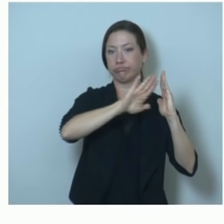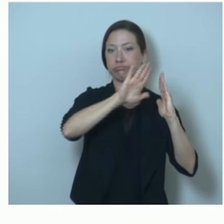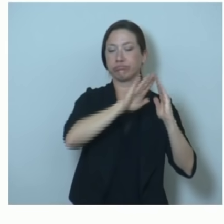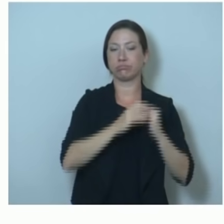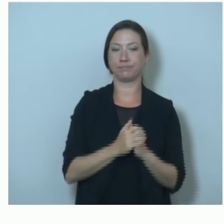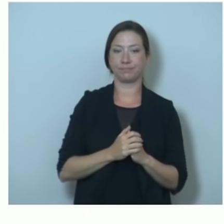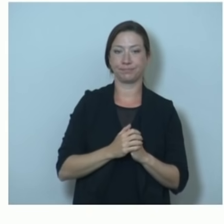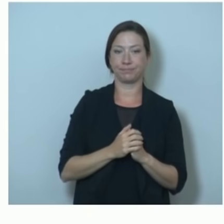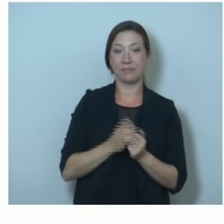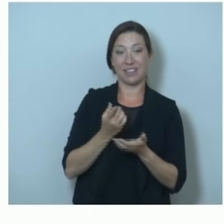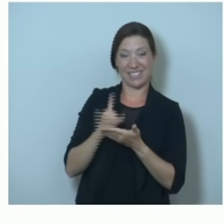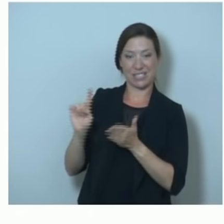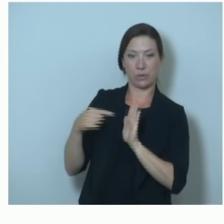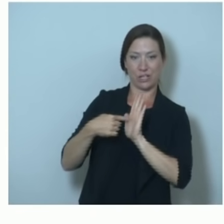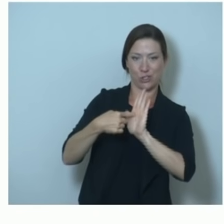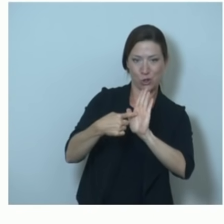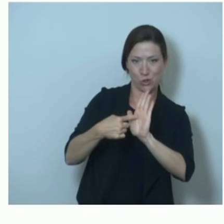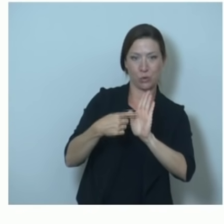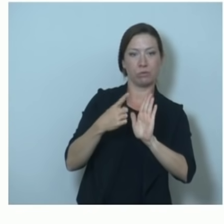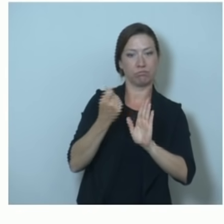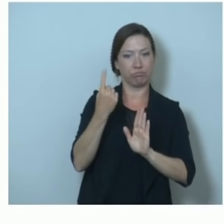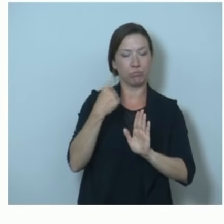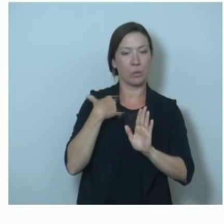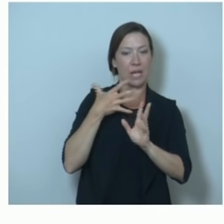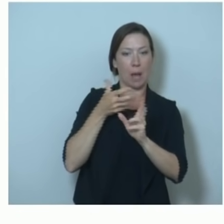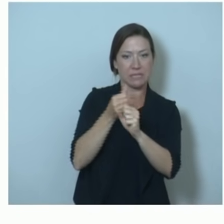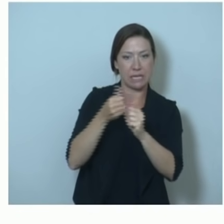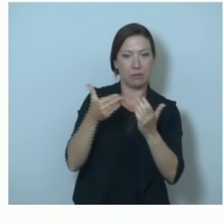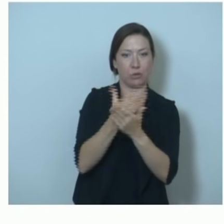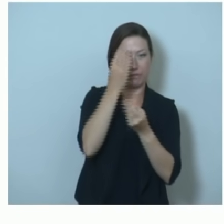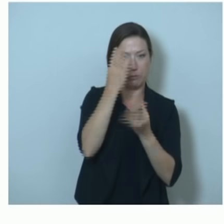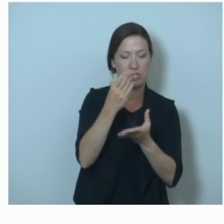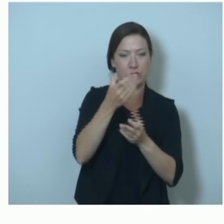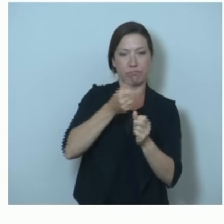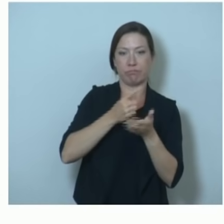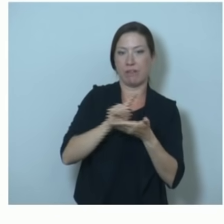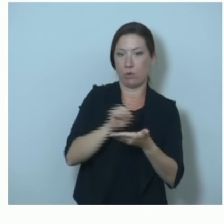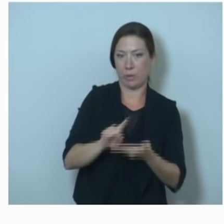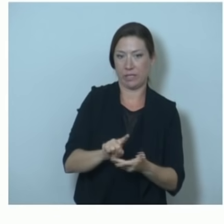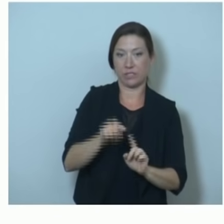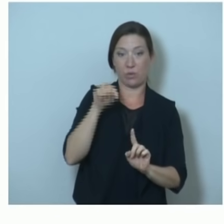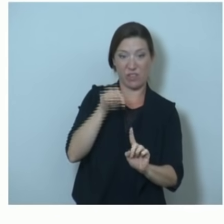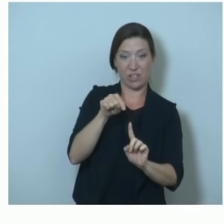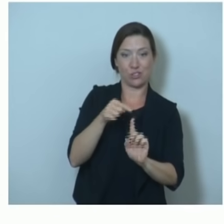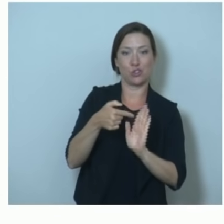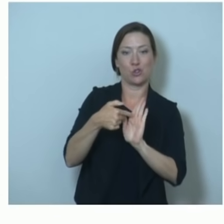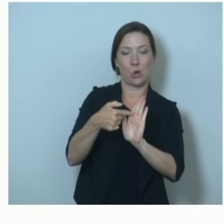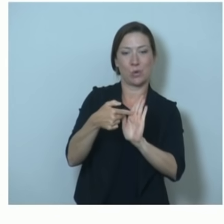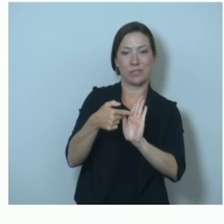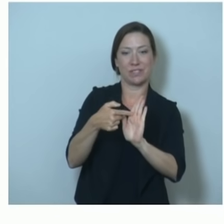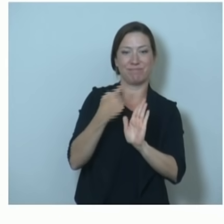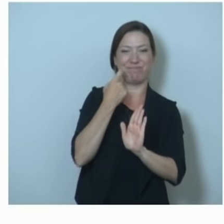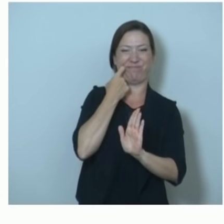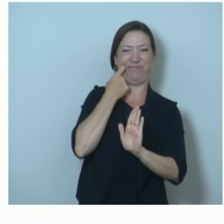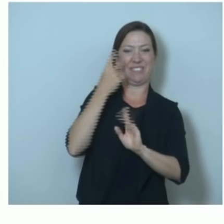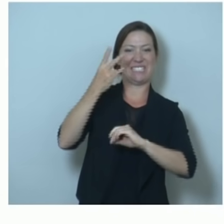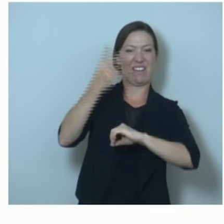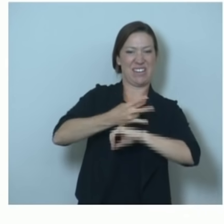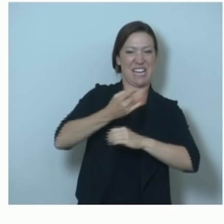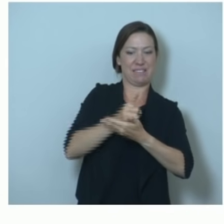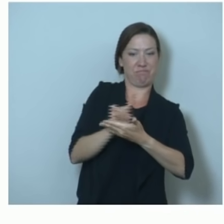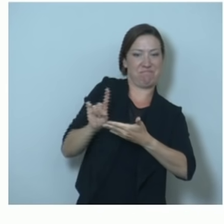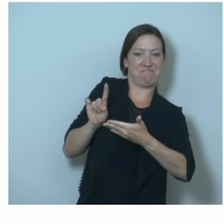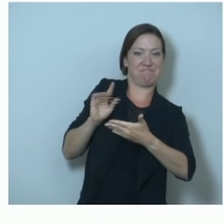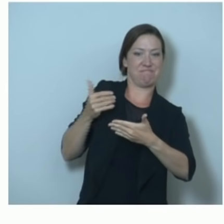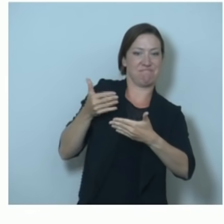well, it's updated for a week. It's 7 days looking back, so there's a 7-day lag on this. Looking at the average number of